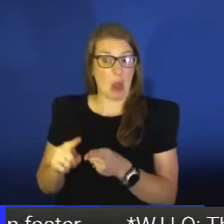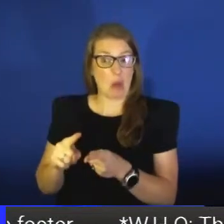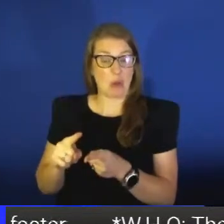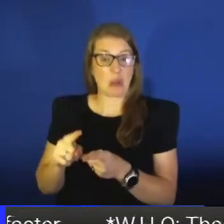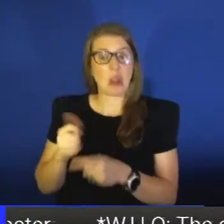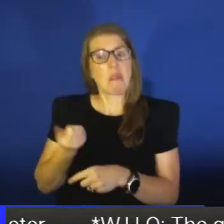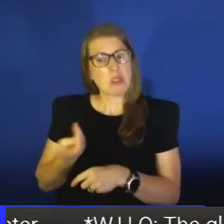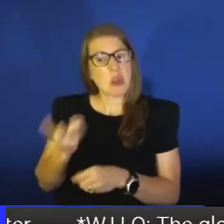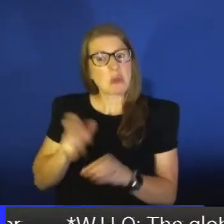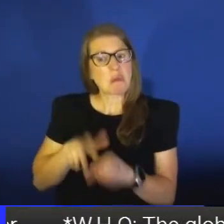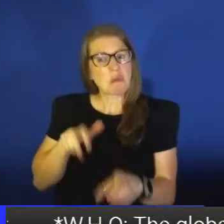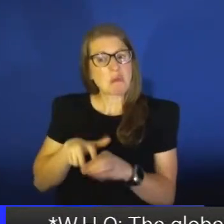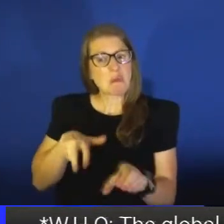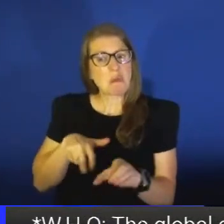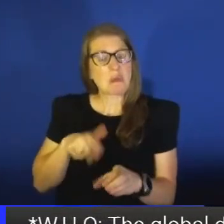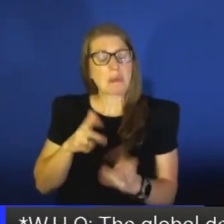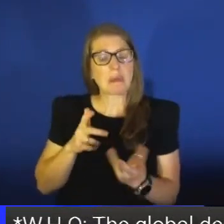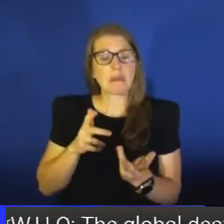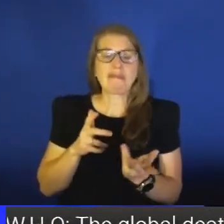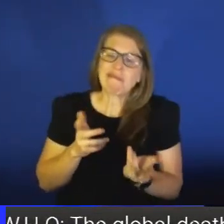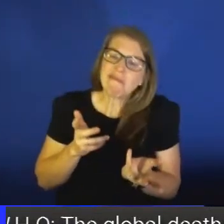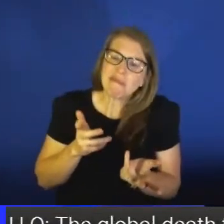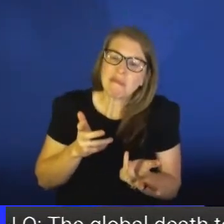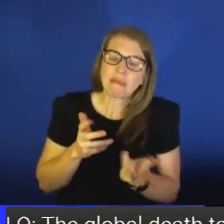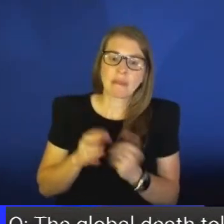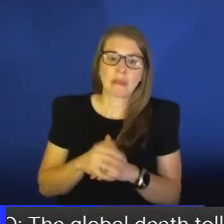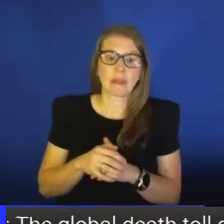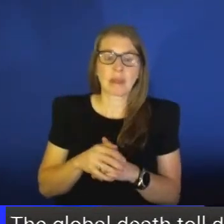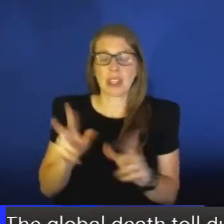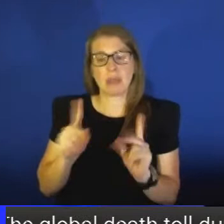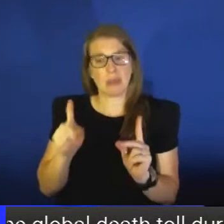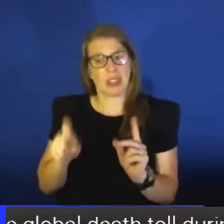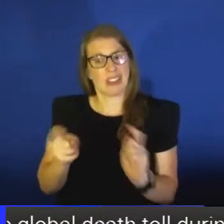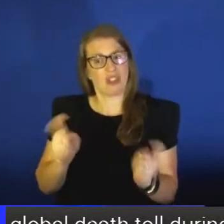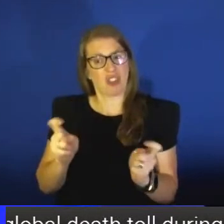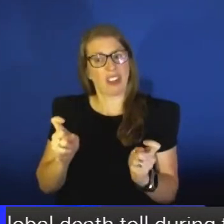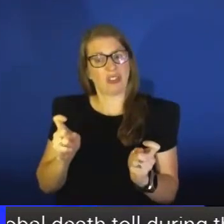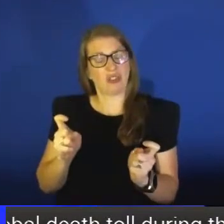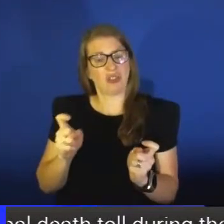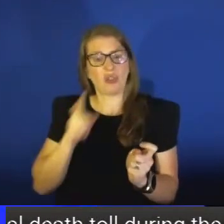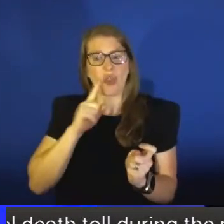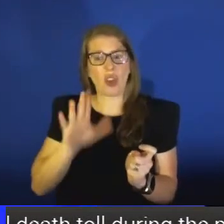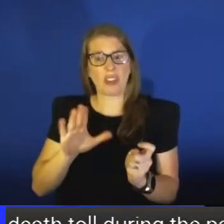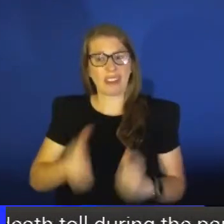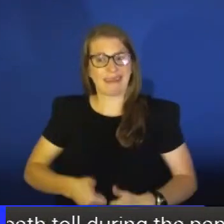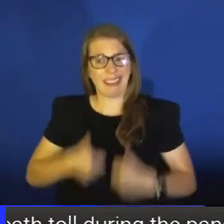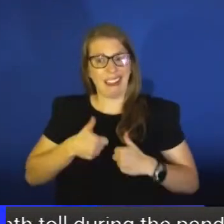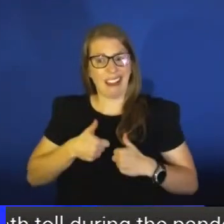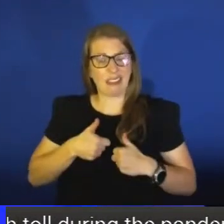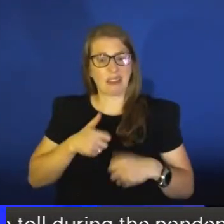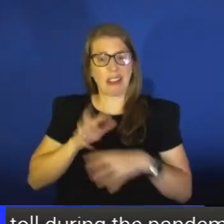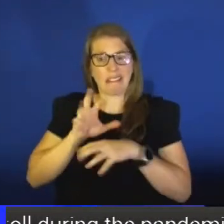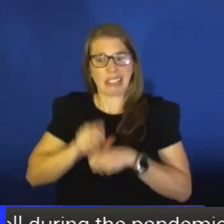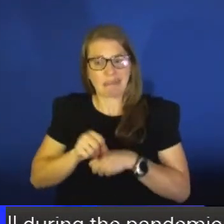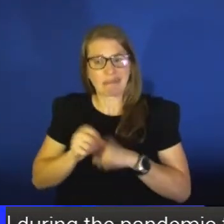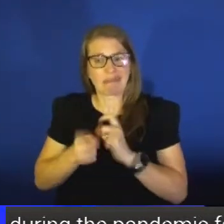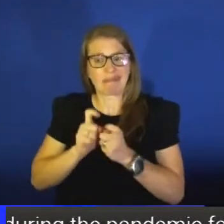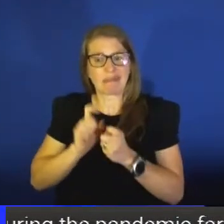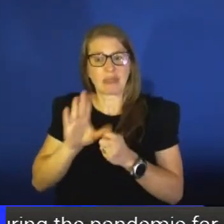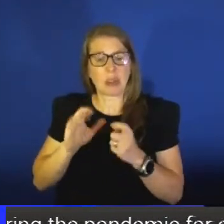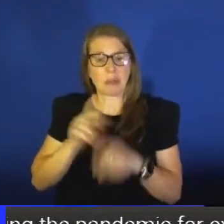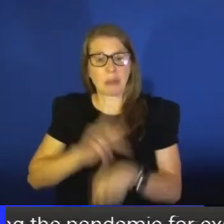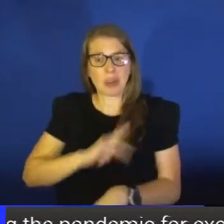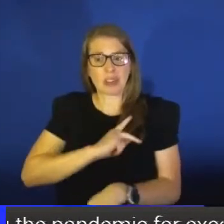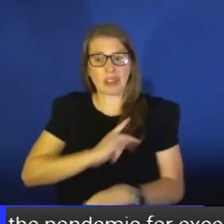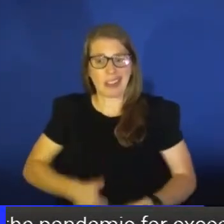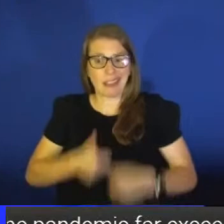turnover. Initially, people needed to make some changes or adapt to their personal life and maybe stay home a little bit